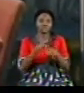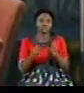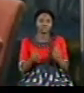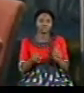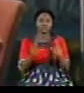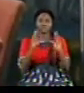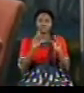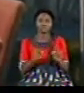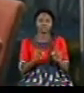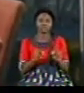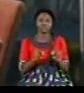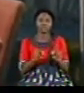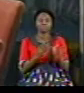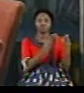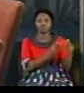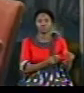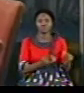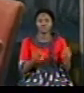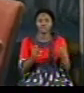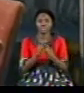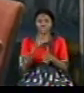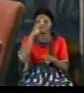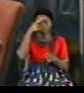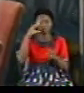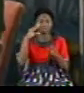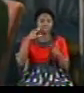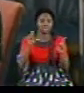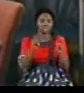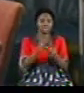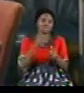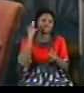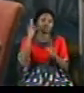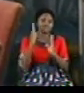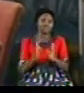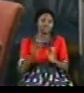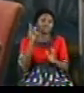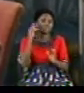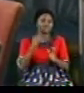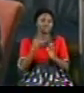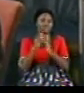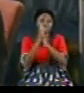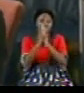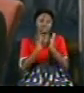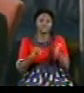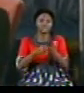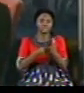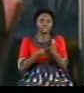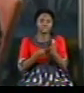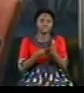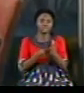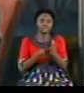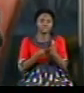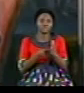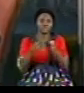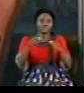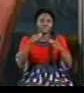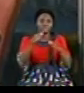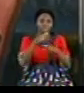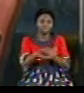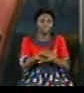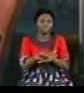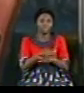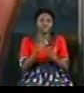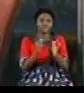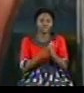praying this evening, and he mentioned broken bones, all those broken bones be joined together,